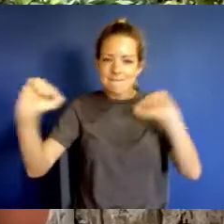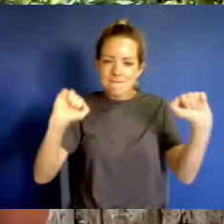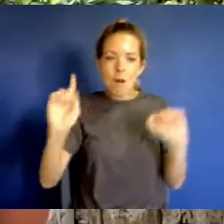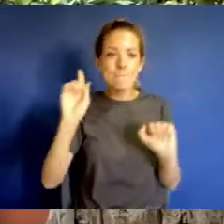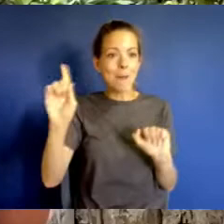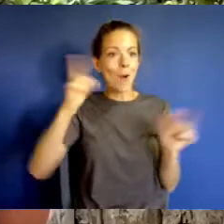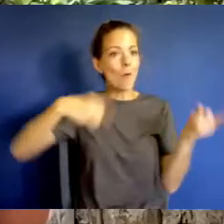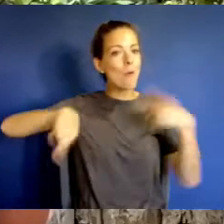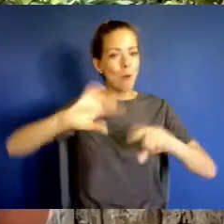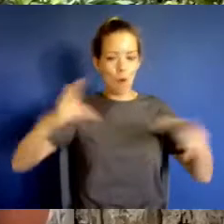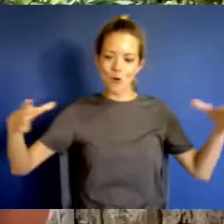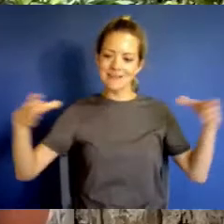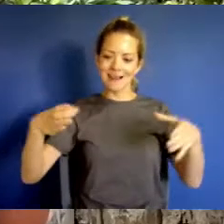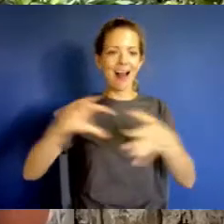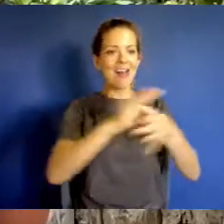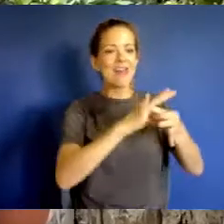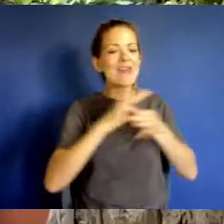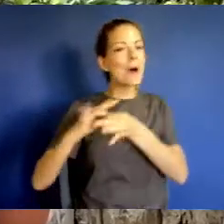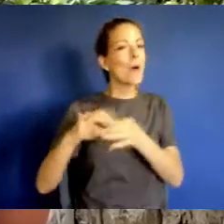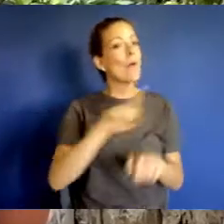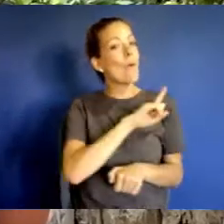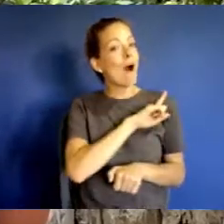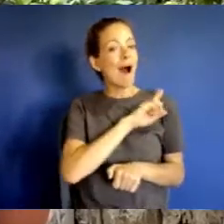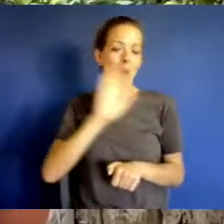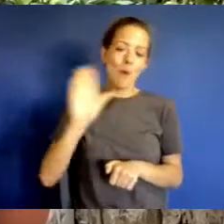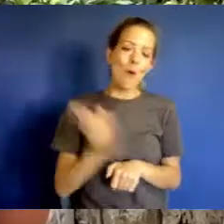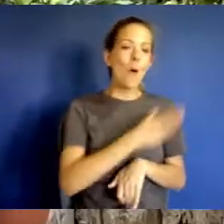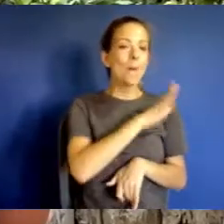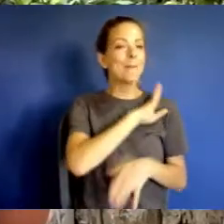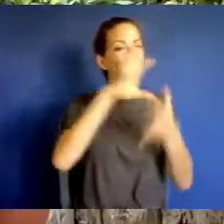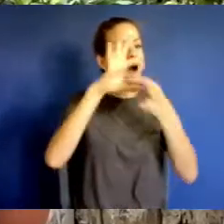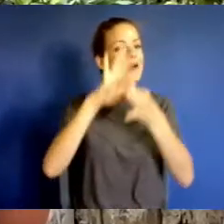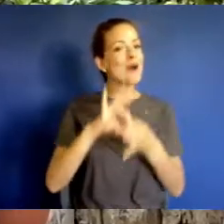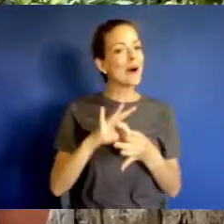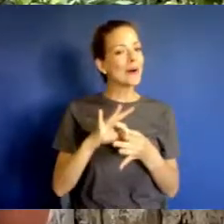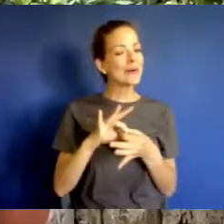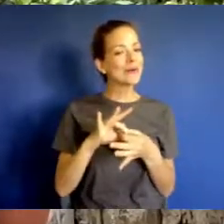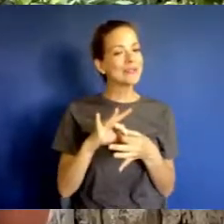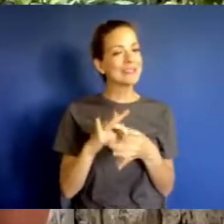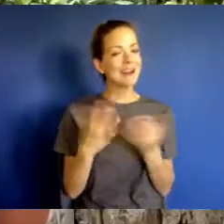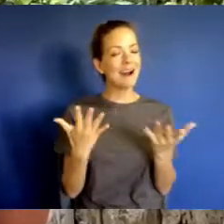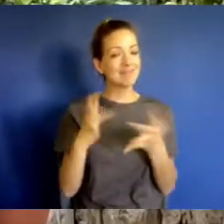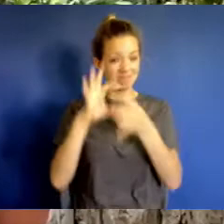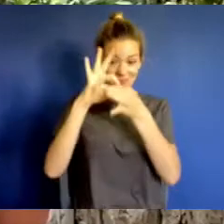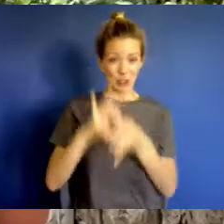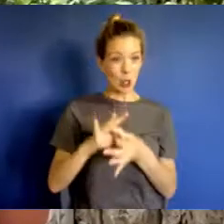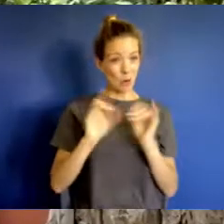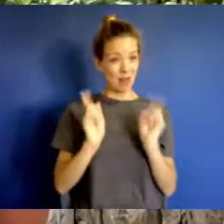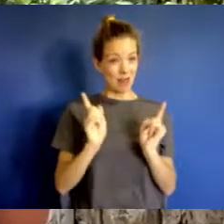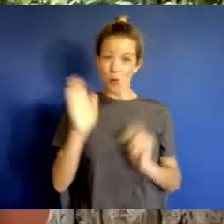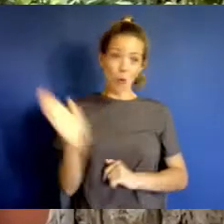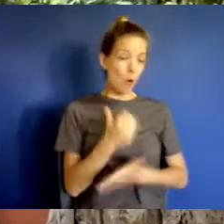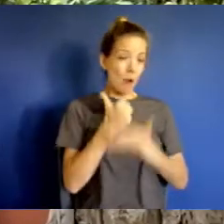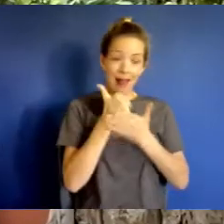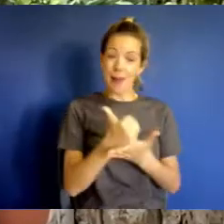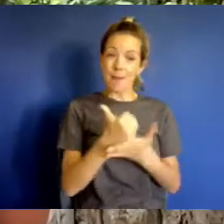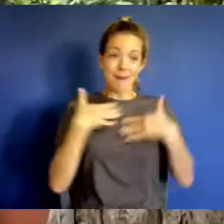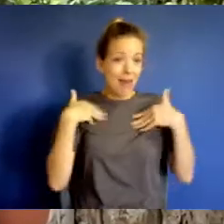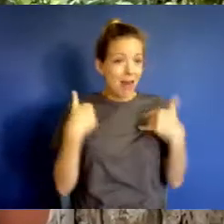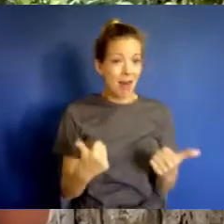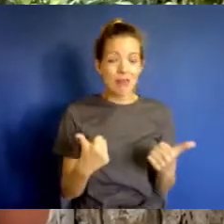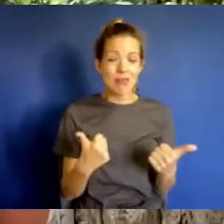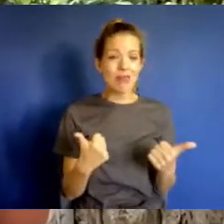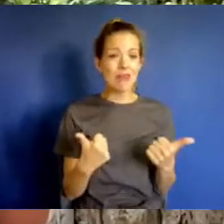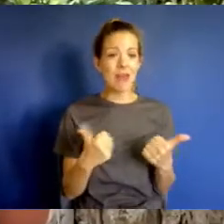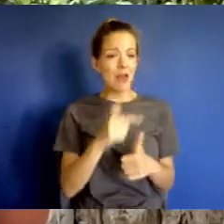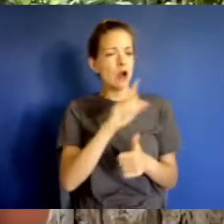come together under one umbrella of Park Yoga. It's all yoga, it's all beneficial, but it's wonderful, isn't it,